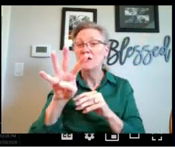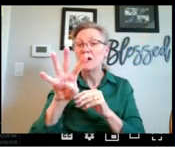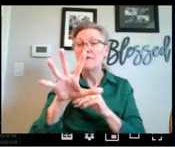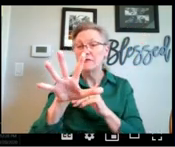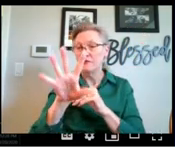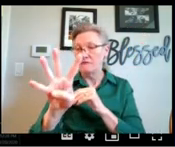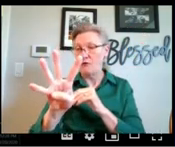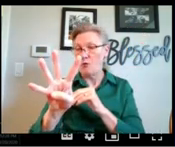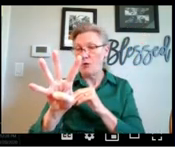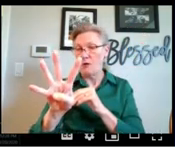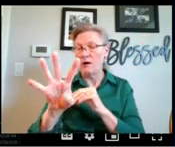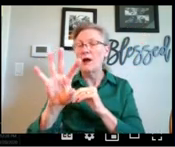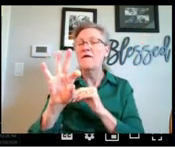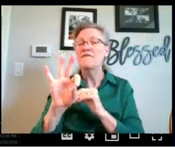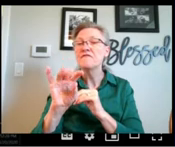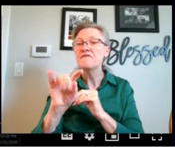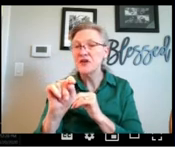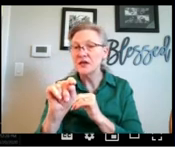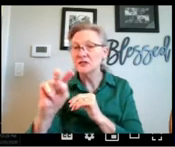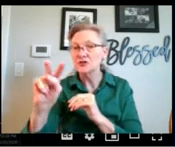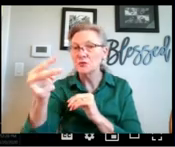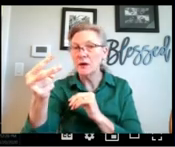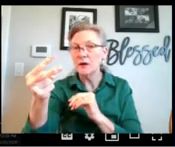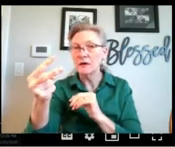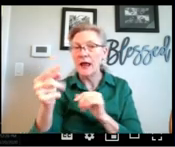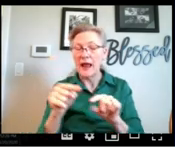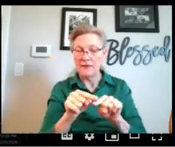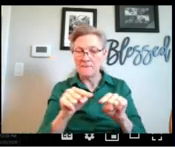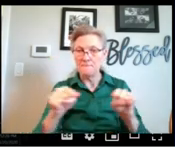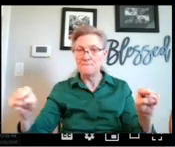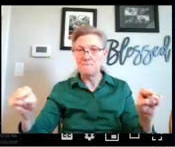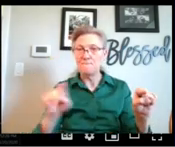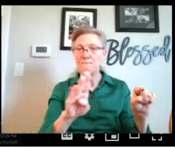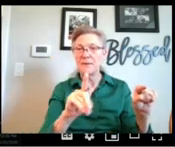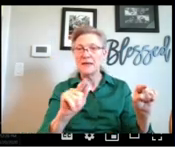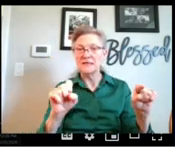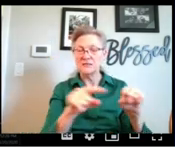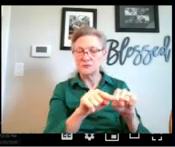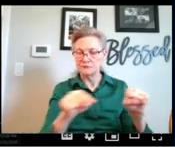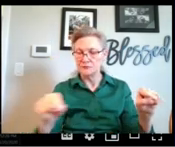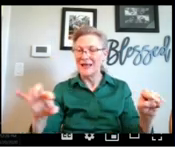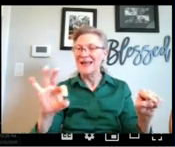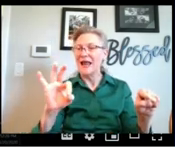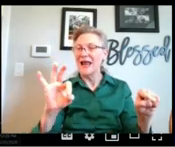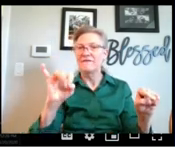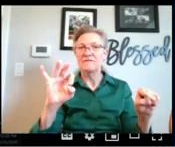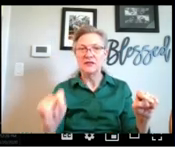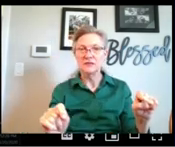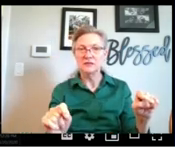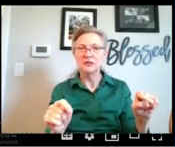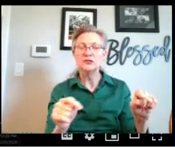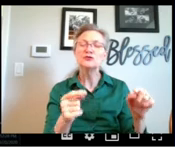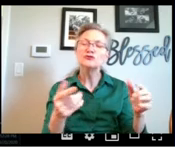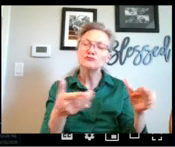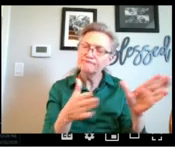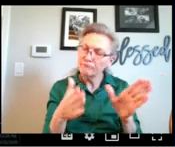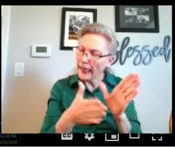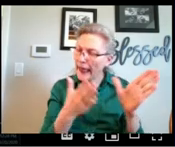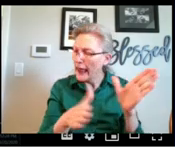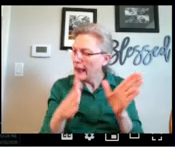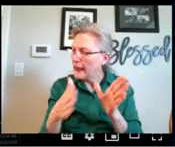9 feet. You're going to be working on this with other fourth graders, and everything's great and awesome. You get started, and you're starting to plan, and